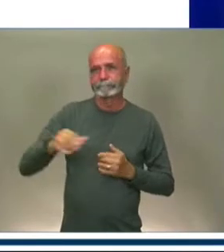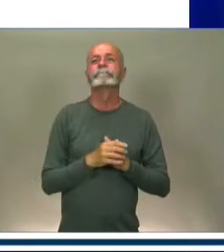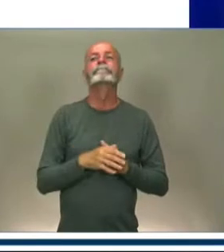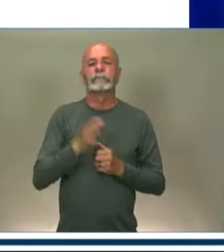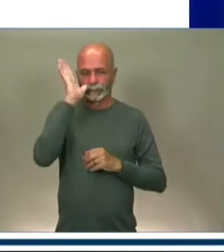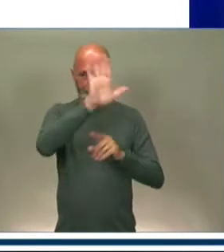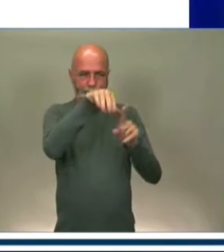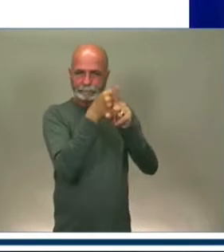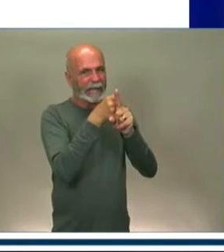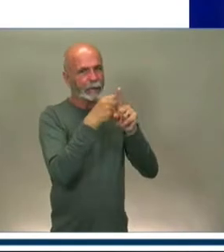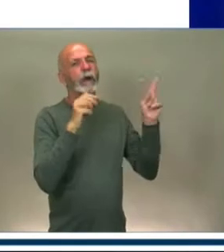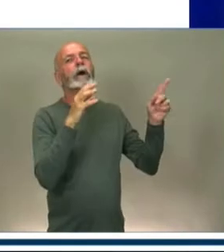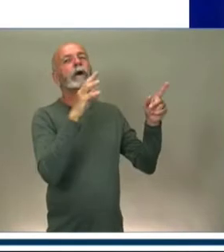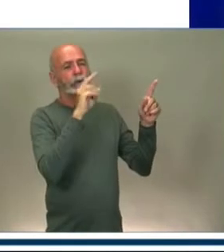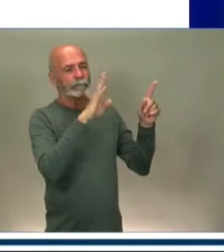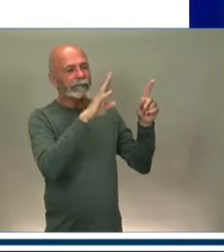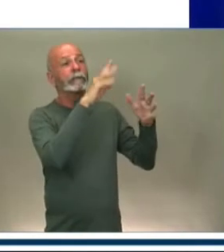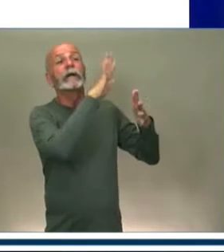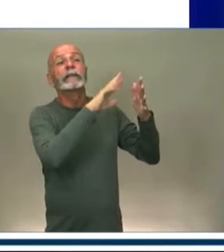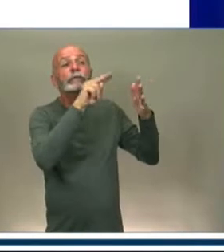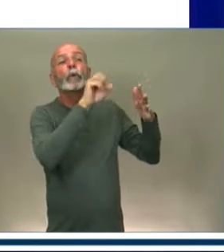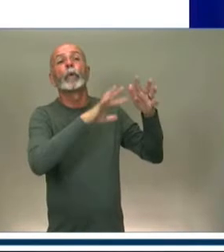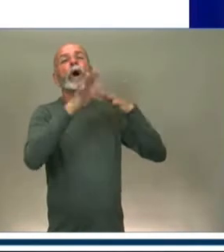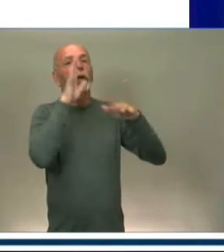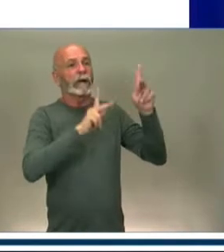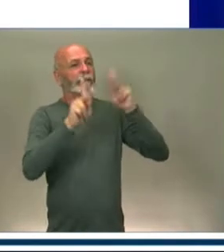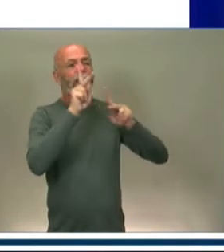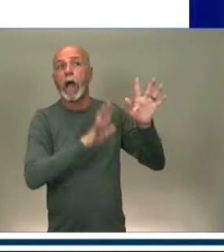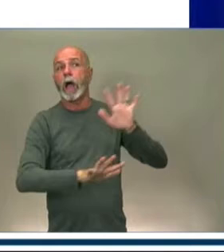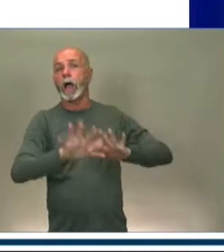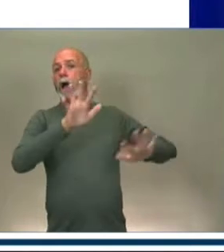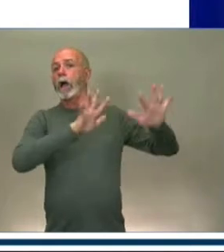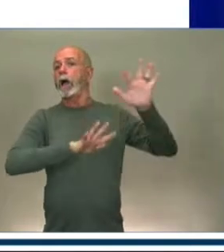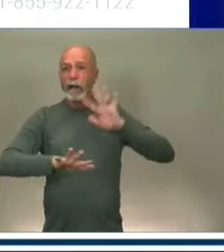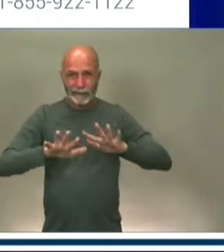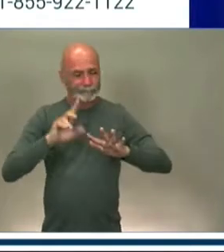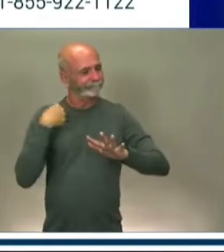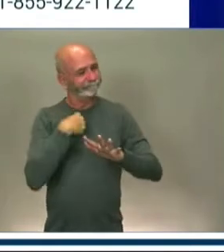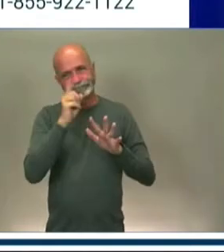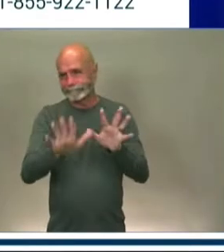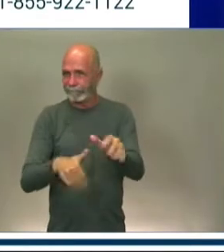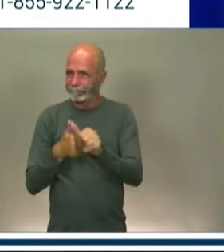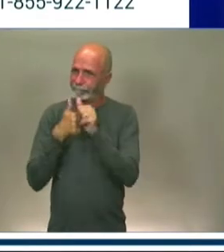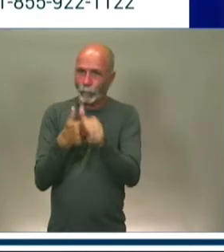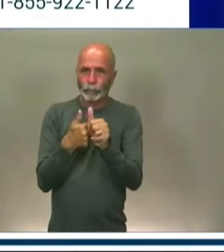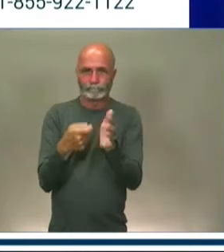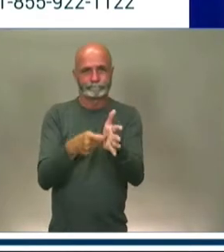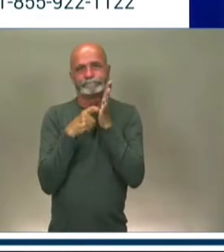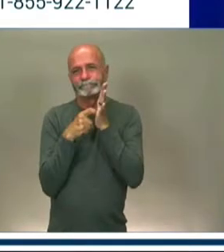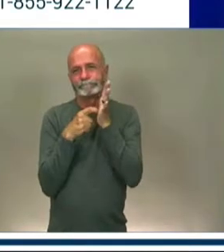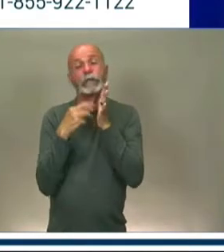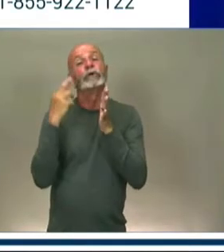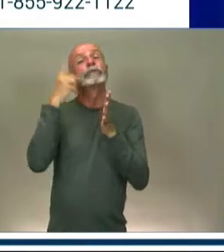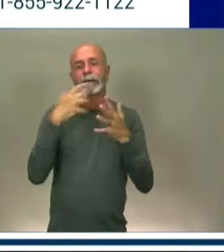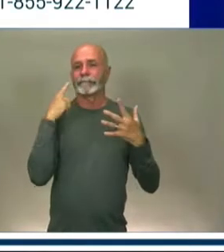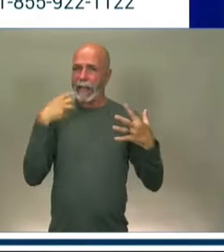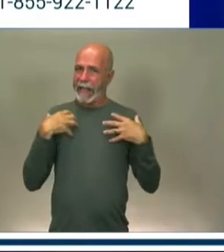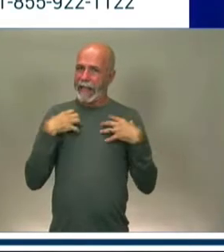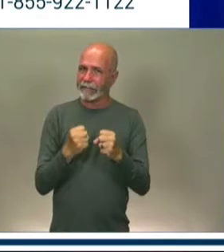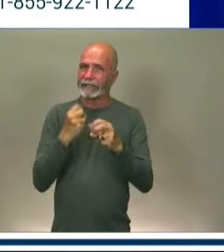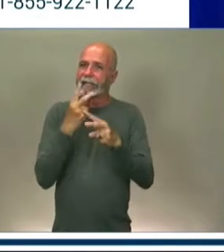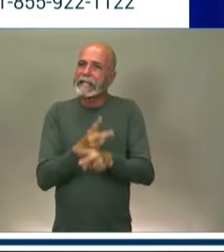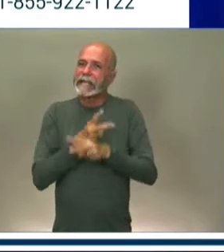even smaller number of people when you consider that there will be protocols in place for healthcare and other workers, for students, for